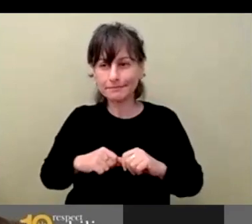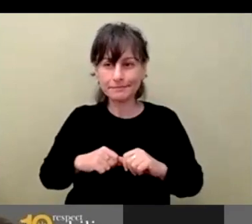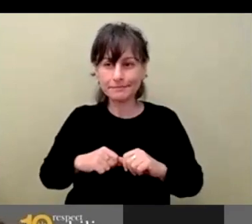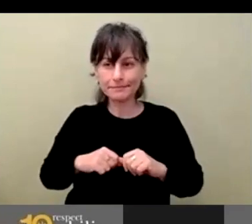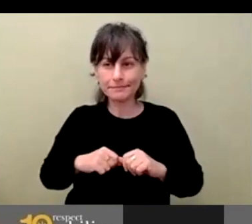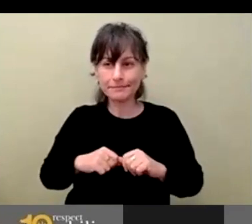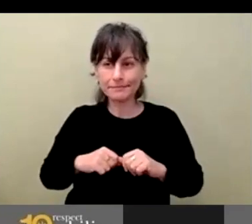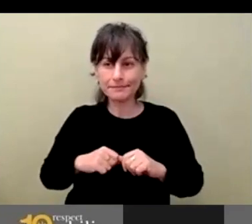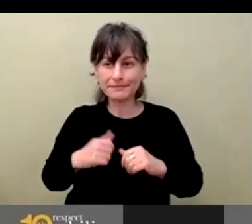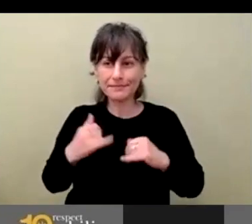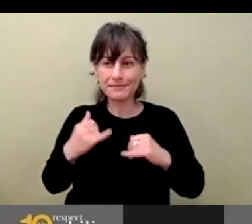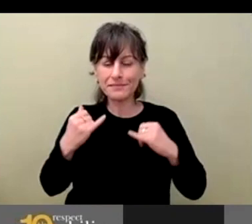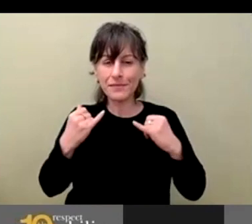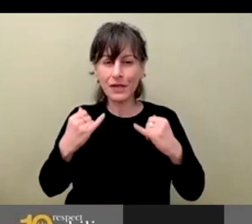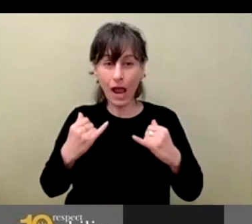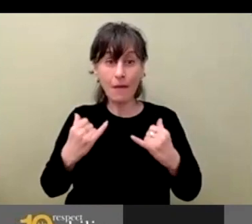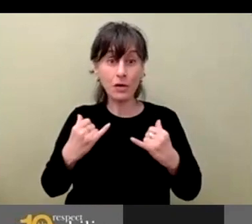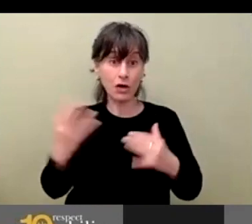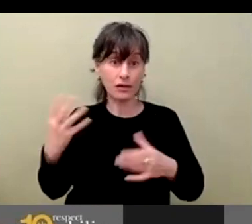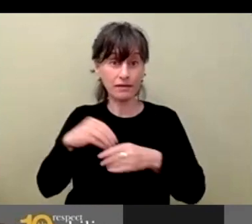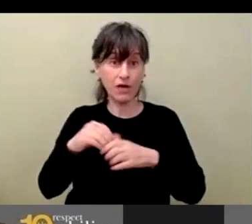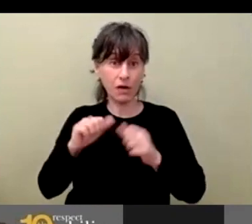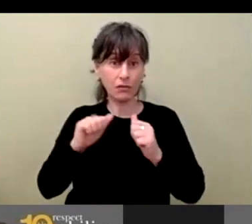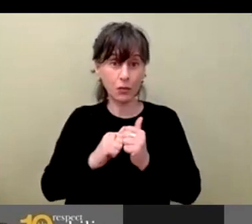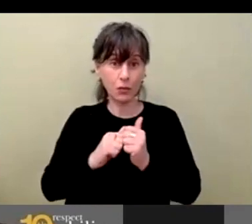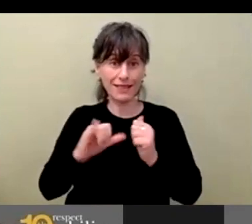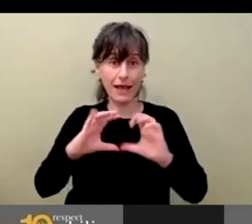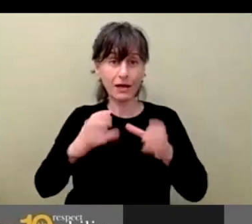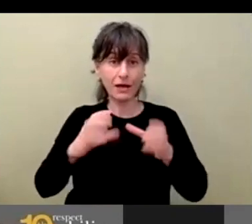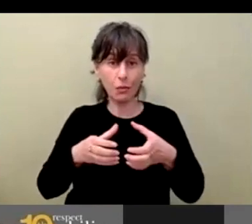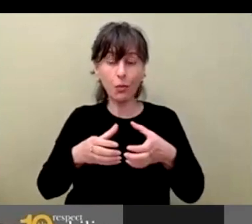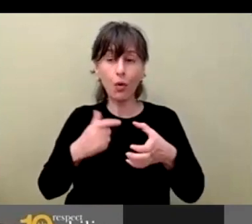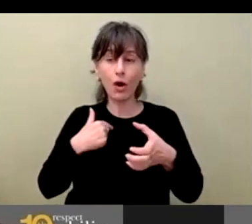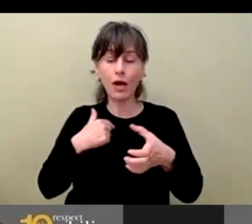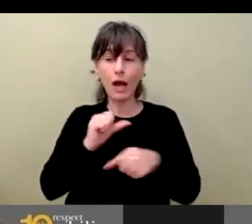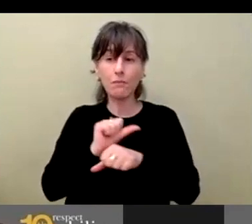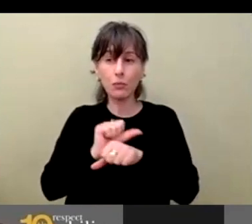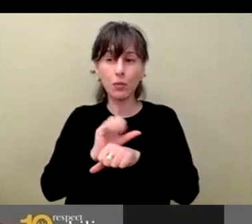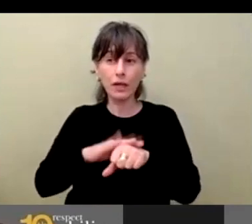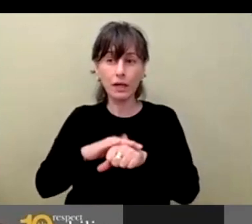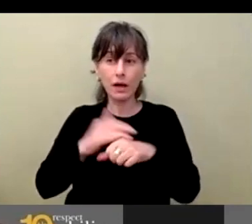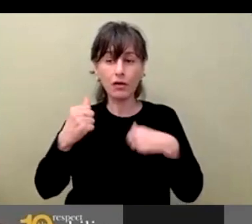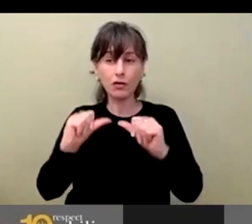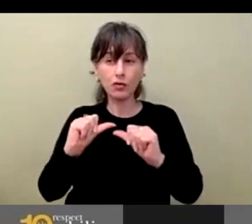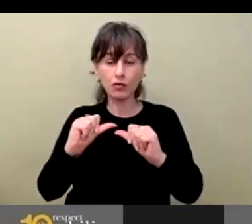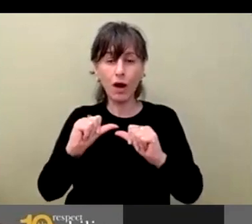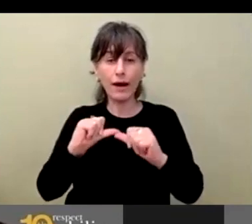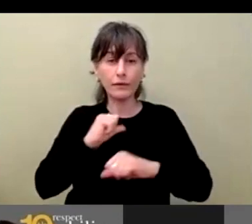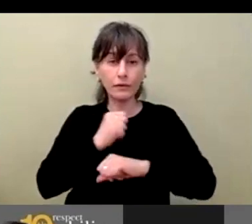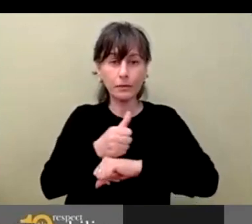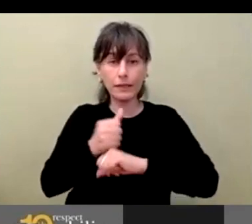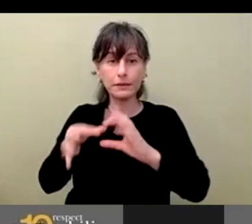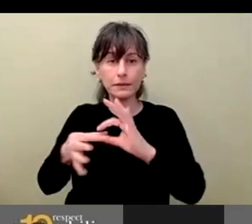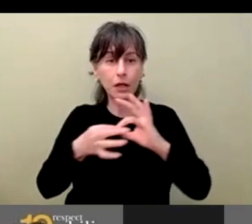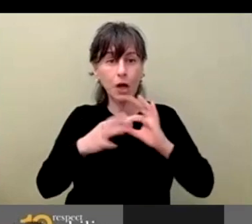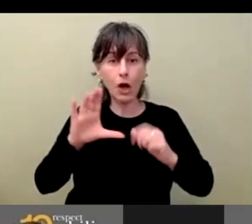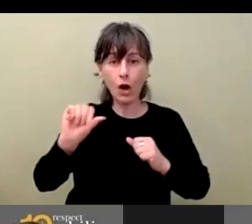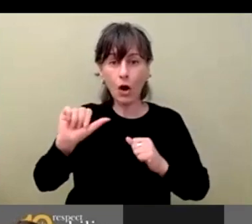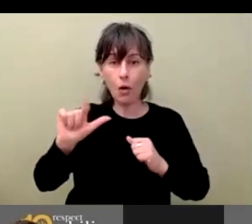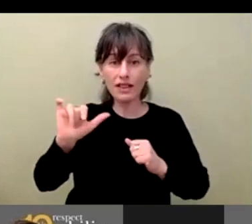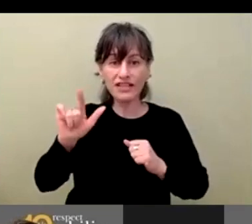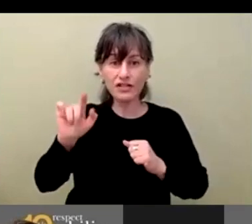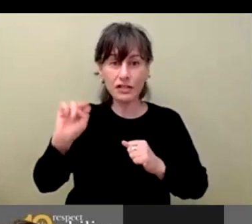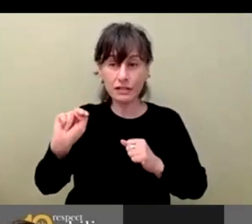I'm in the current cohort, and some of the things that I'm working on is trying to build coalitions in the states,